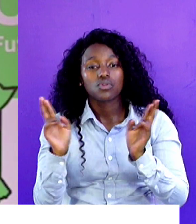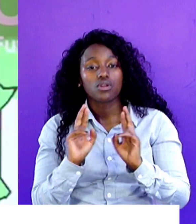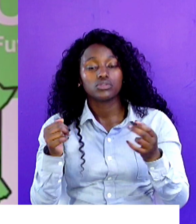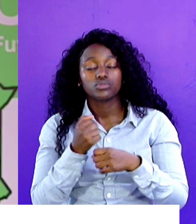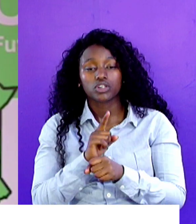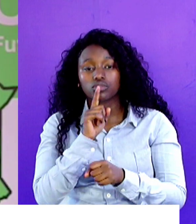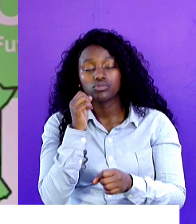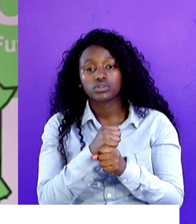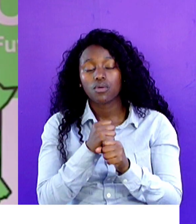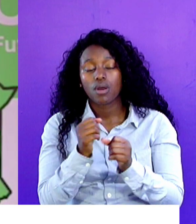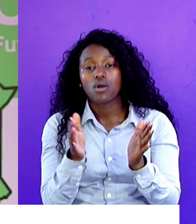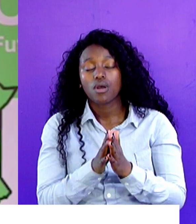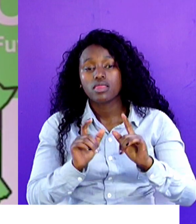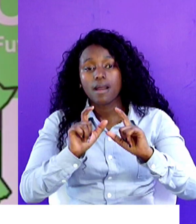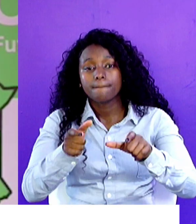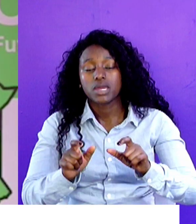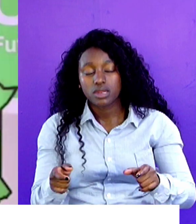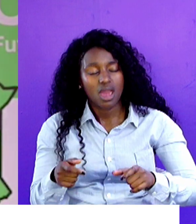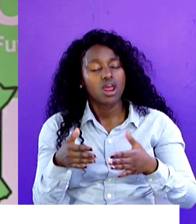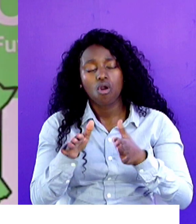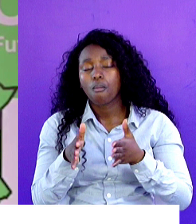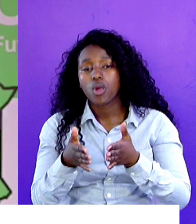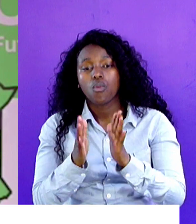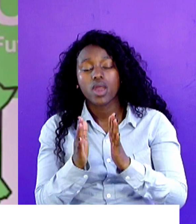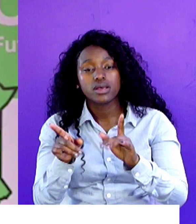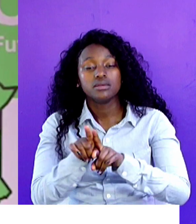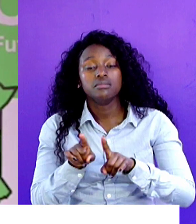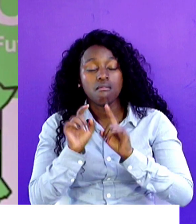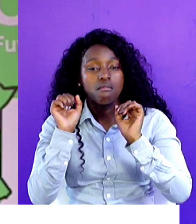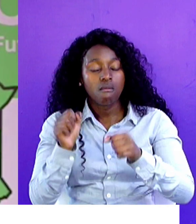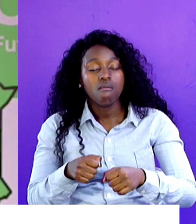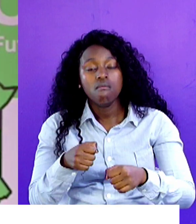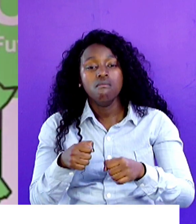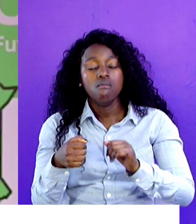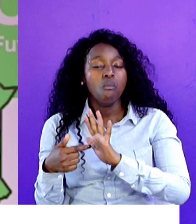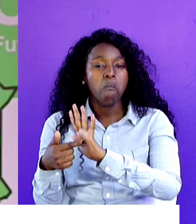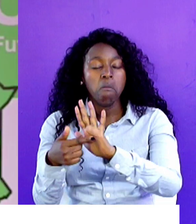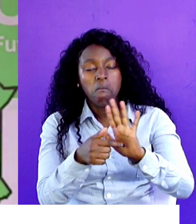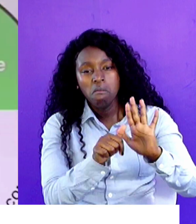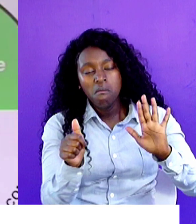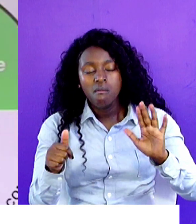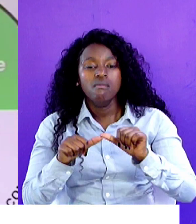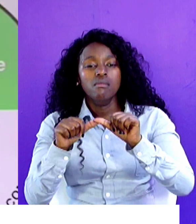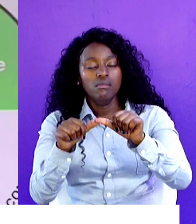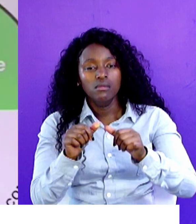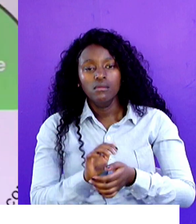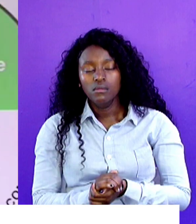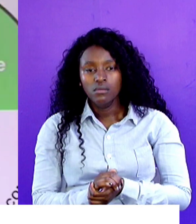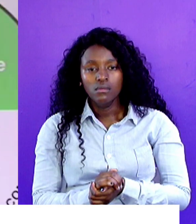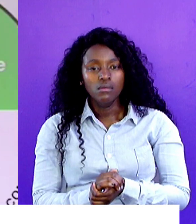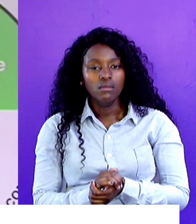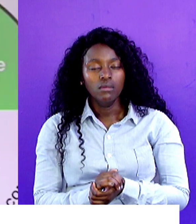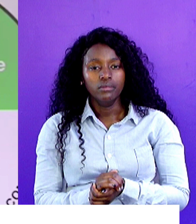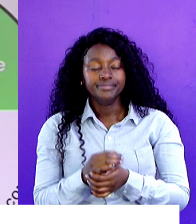working with the media openly, constructively, and consistently. Going for